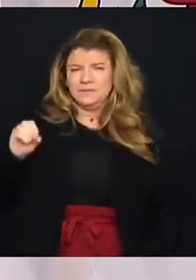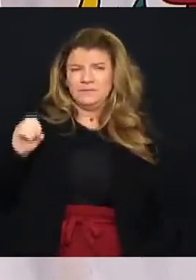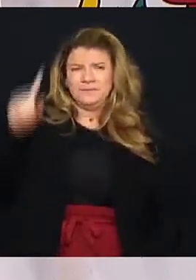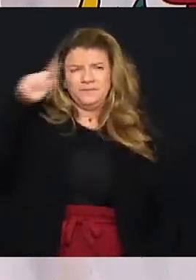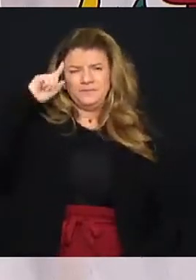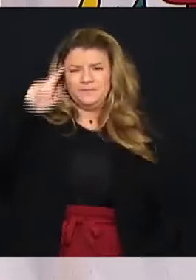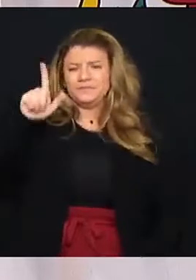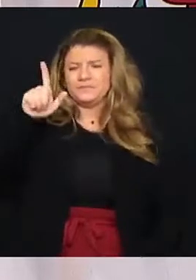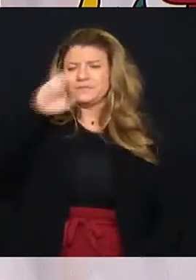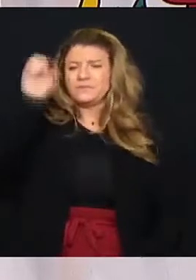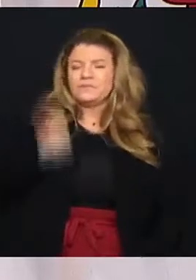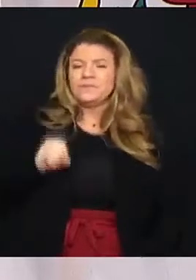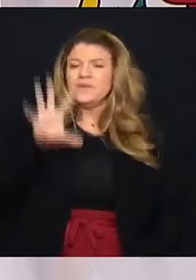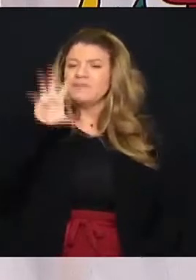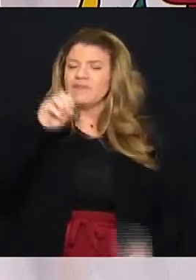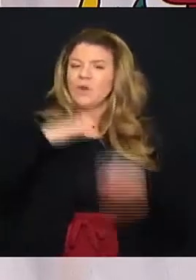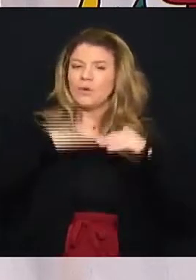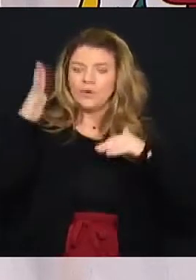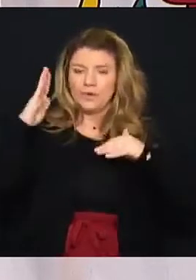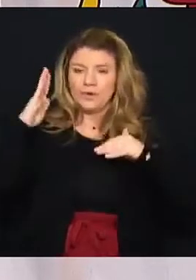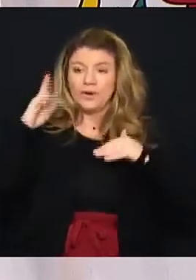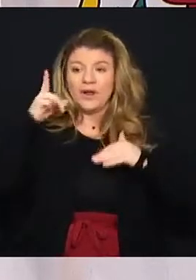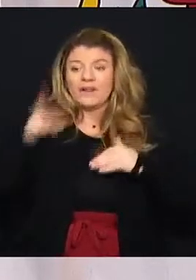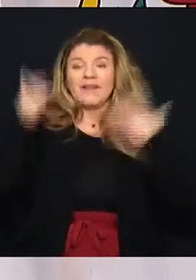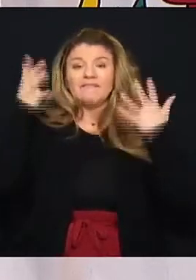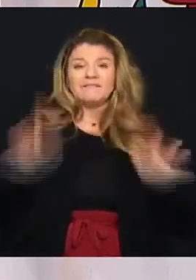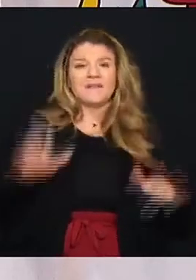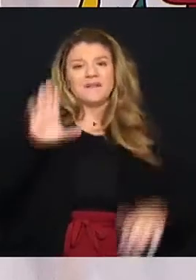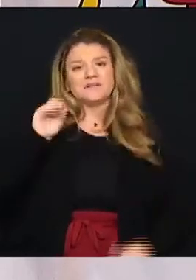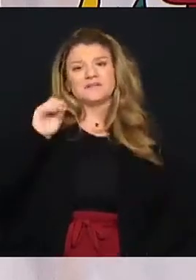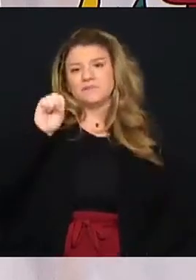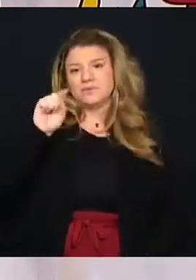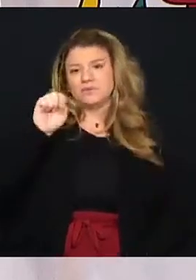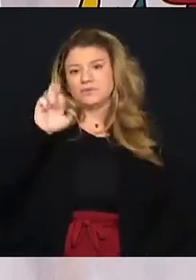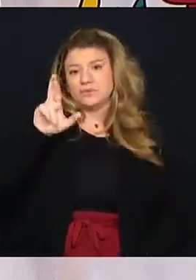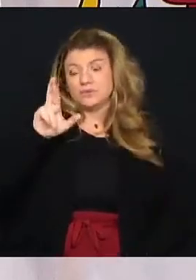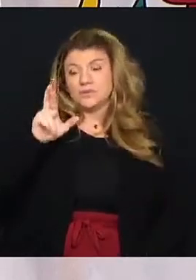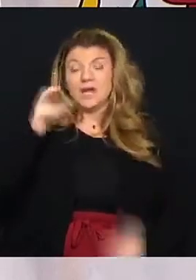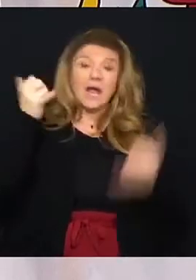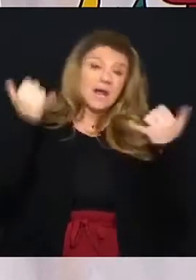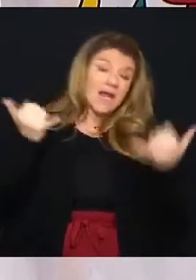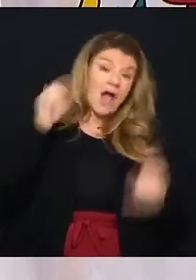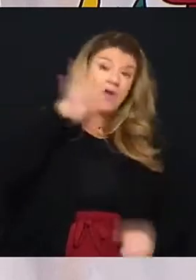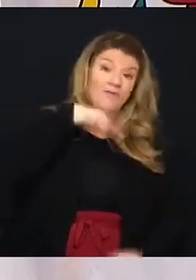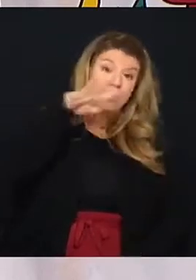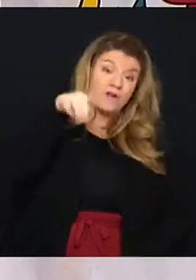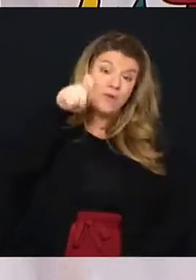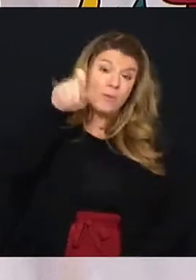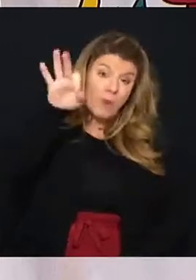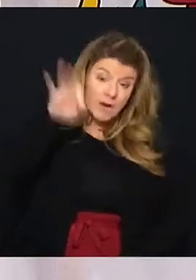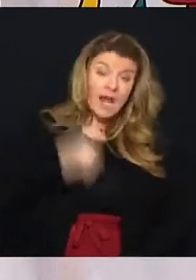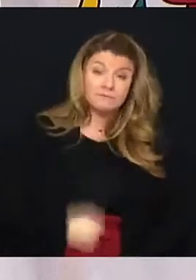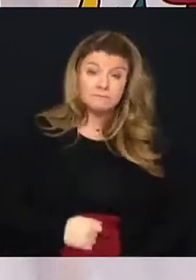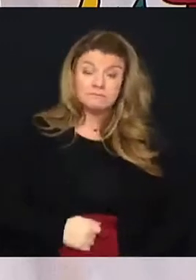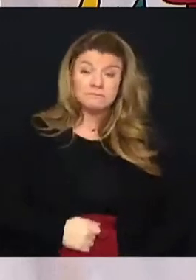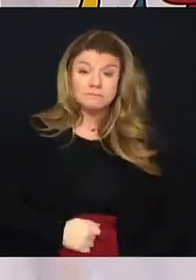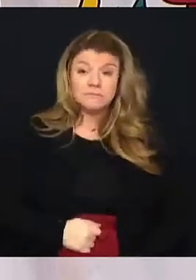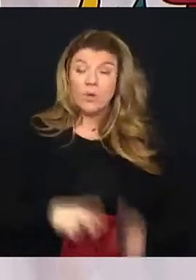21% of the 50 and older had gotten their booster shot. Now we're at 44.9.